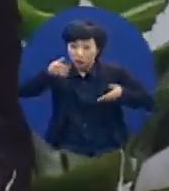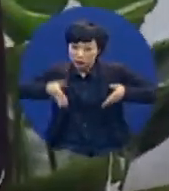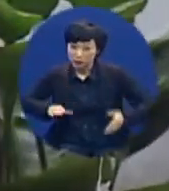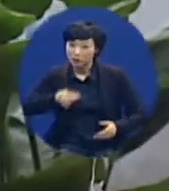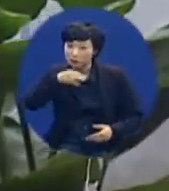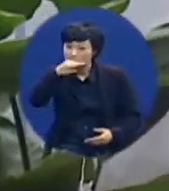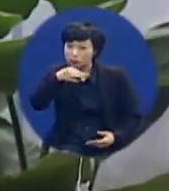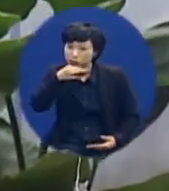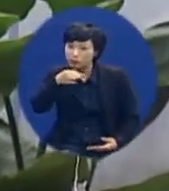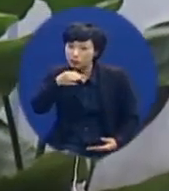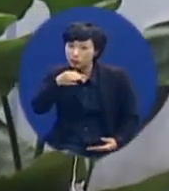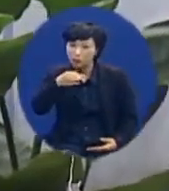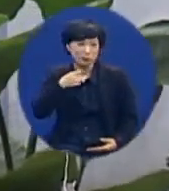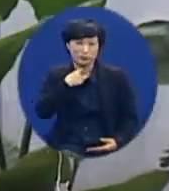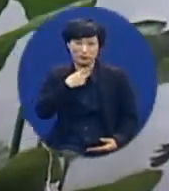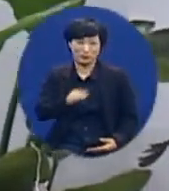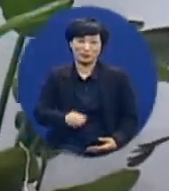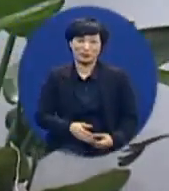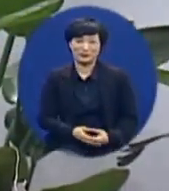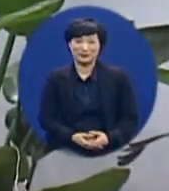birth.